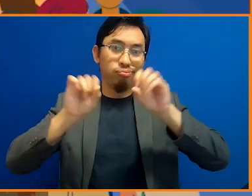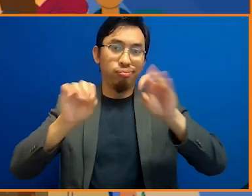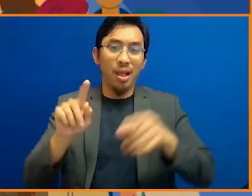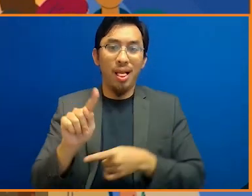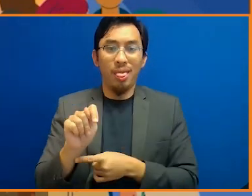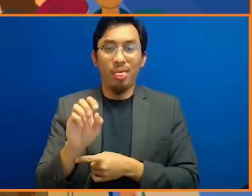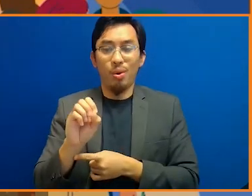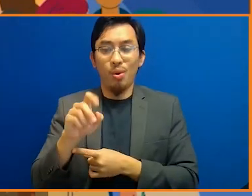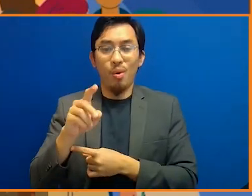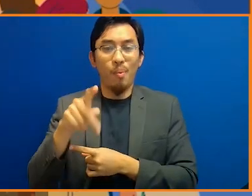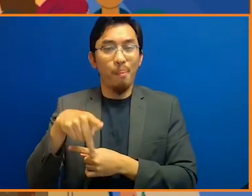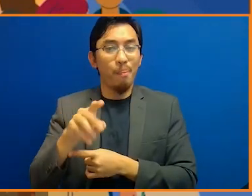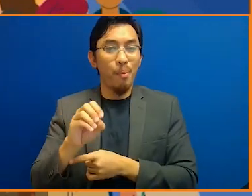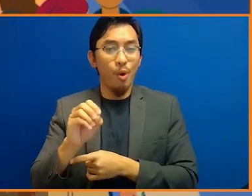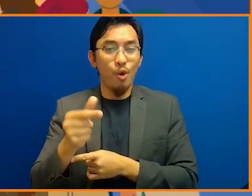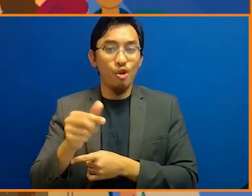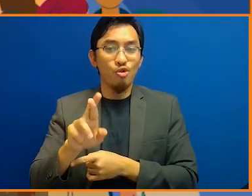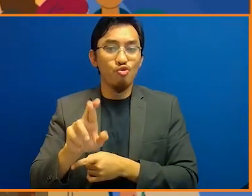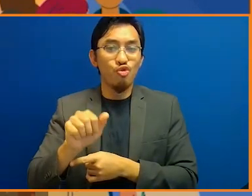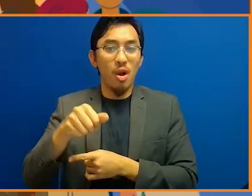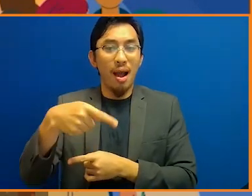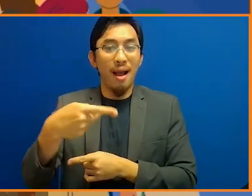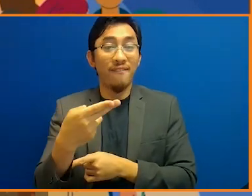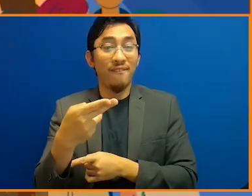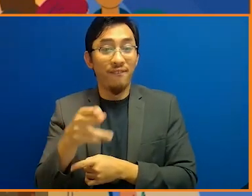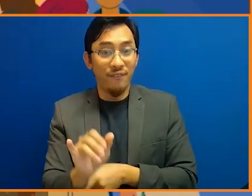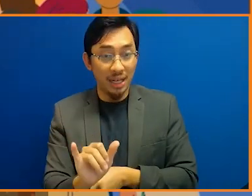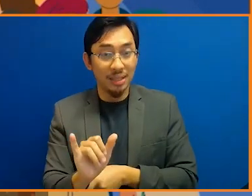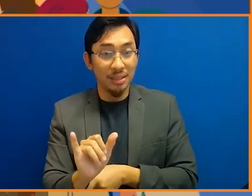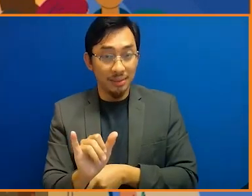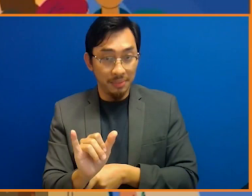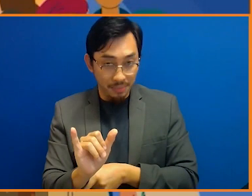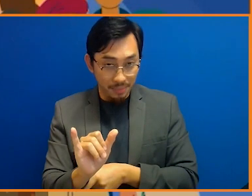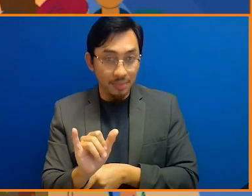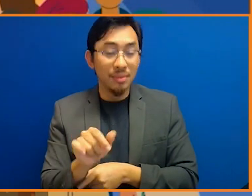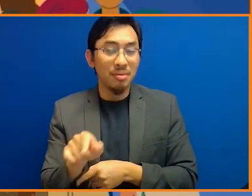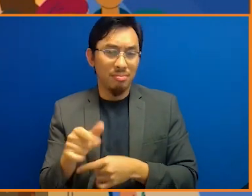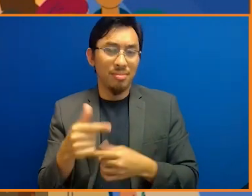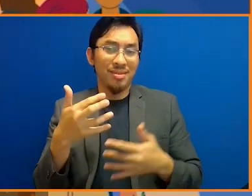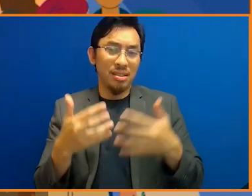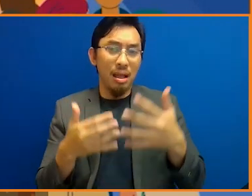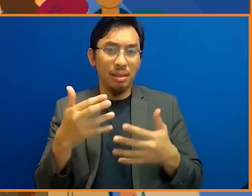global published topography or